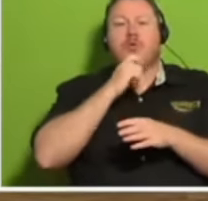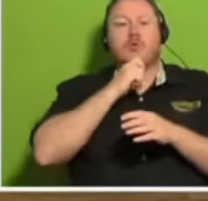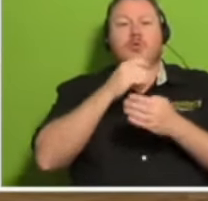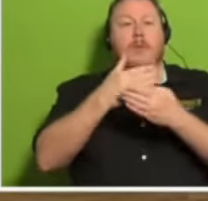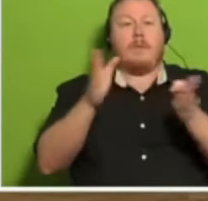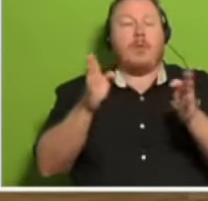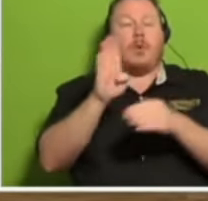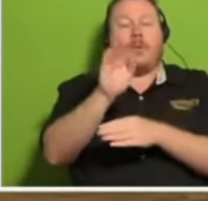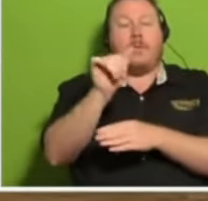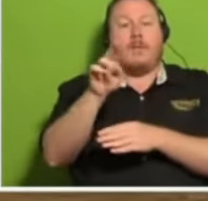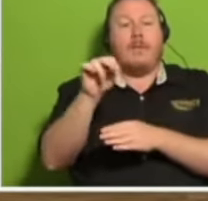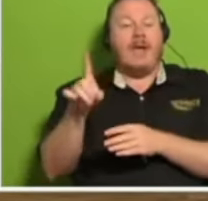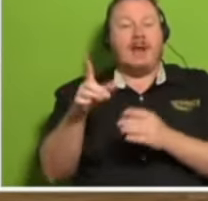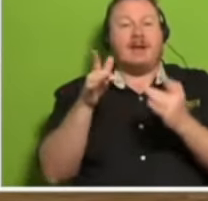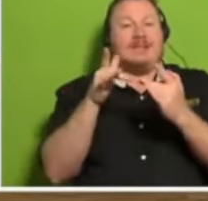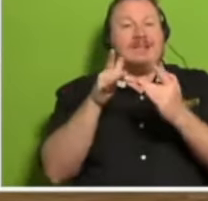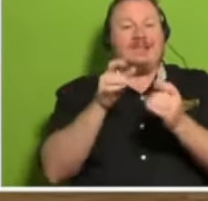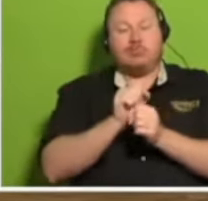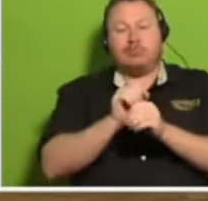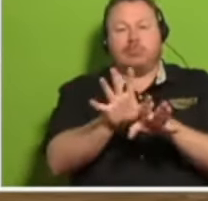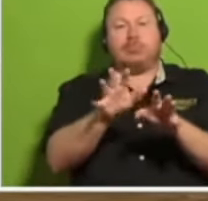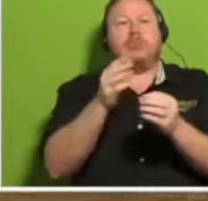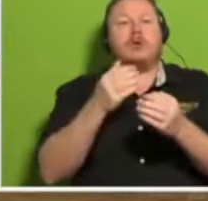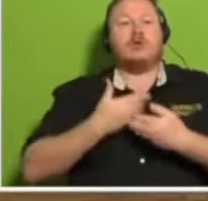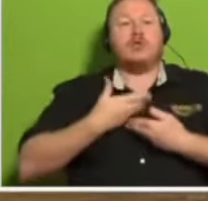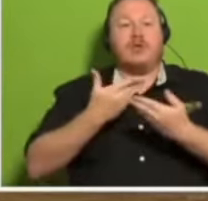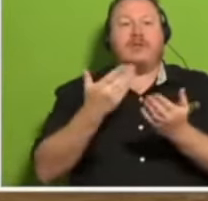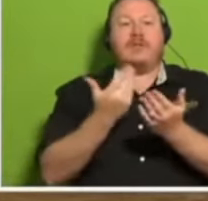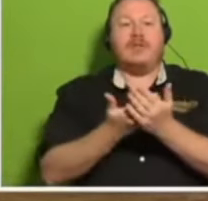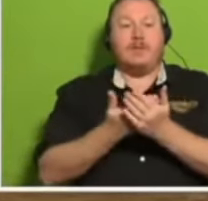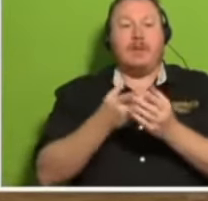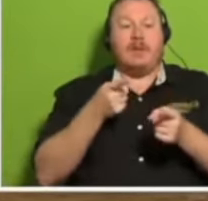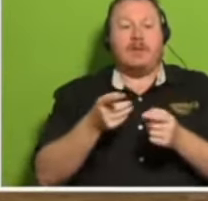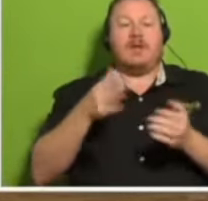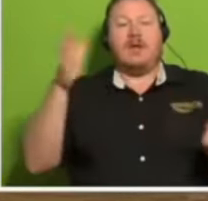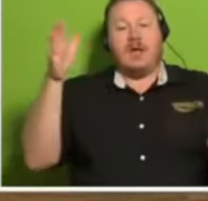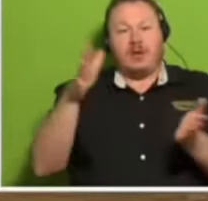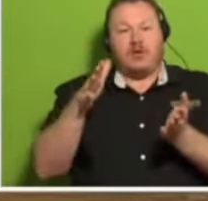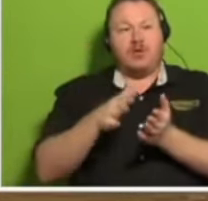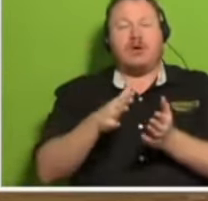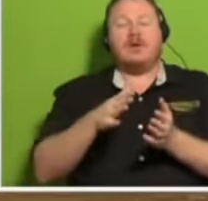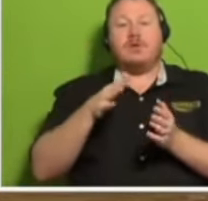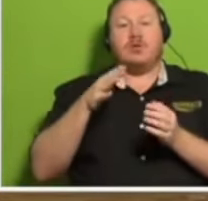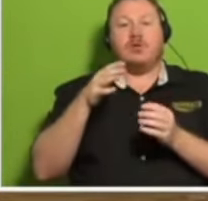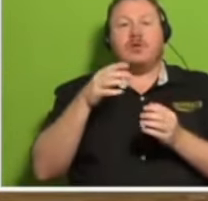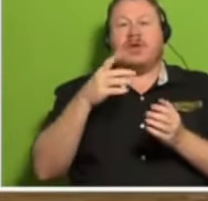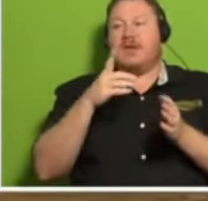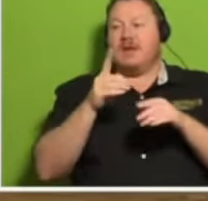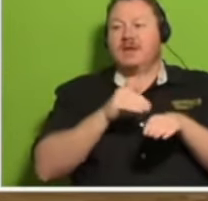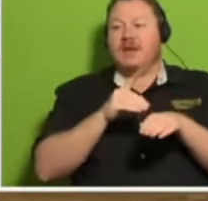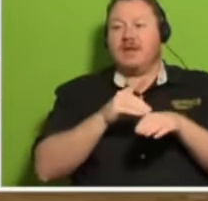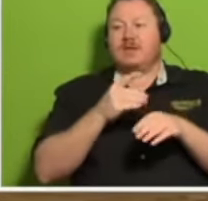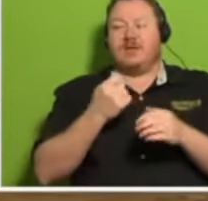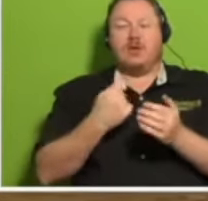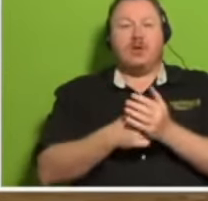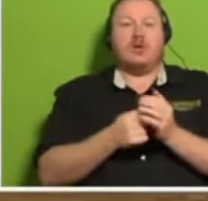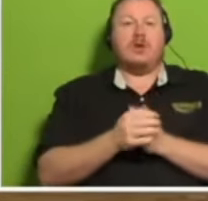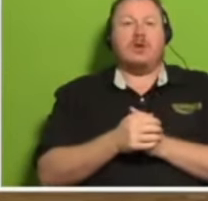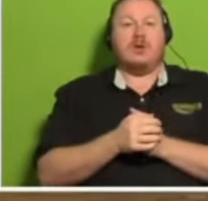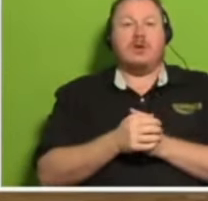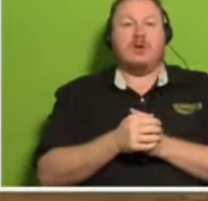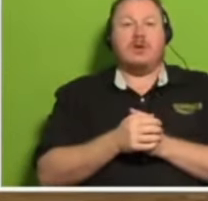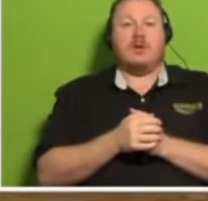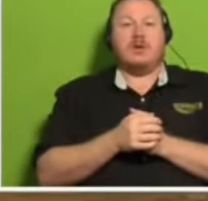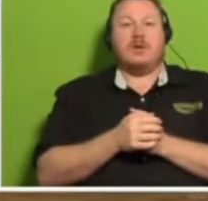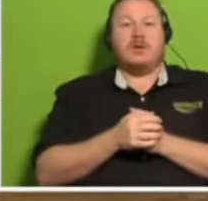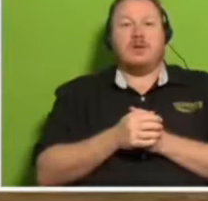services, leading to improved connectivity and the potential reduction of data costs. The Broadcasting Digital